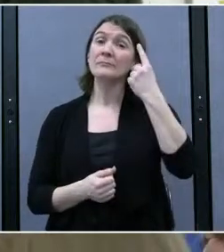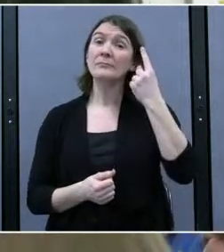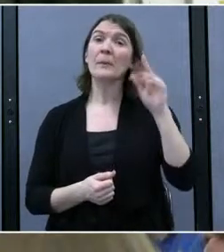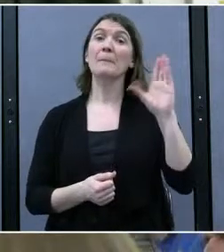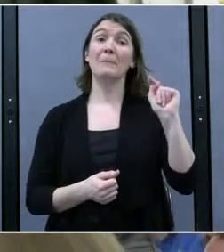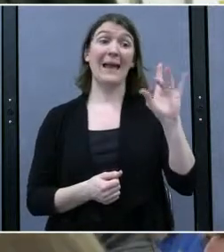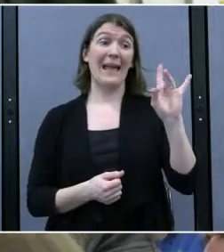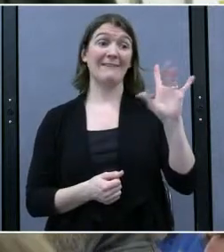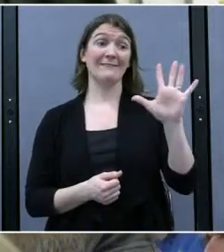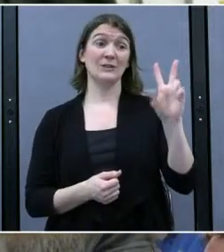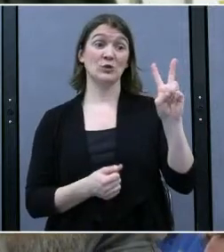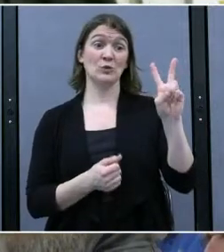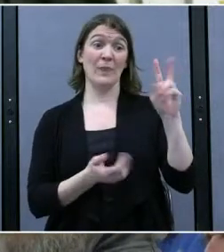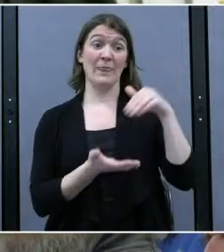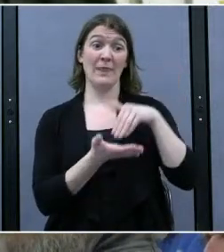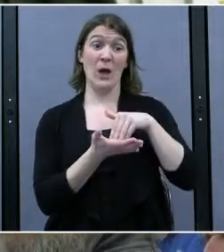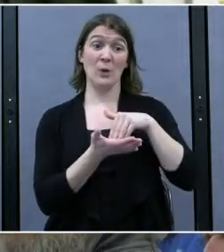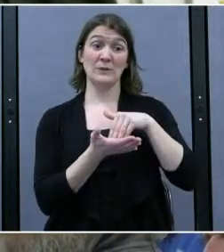that